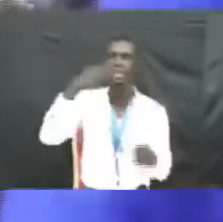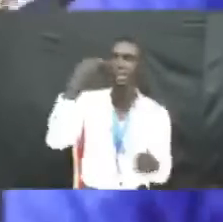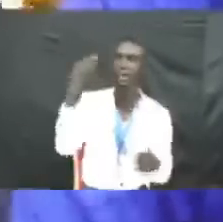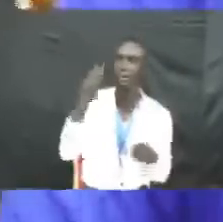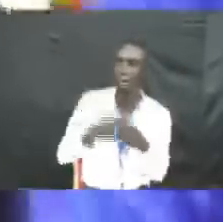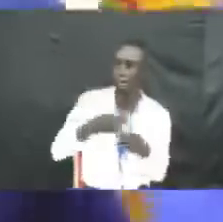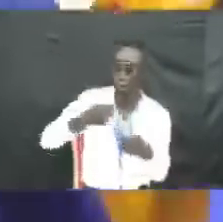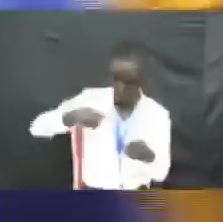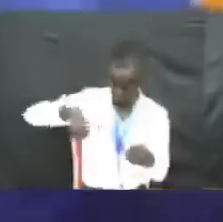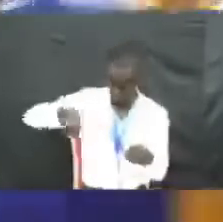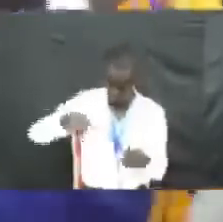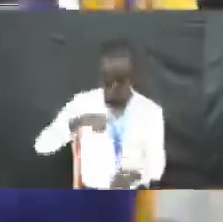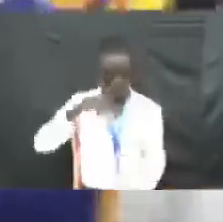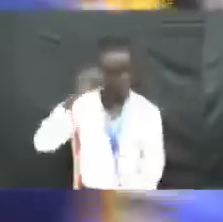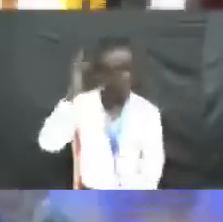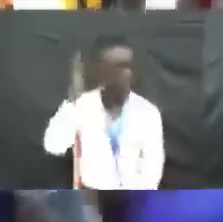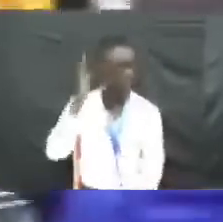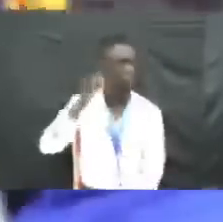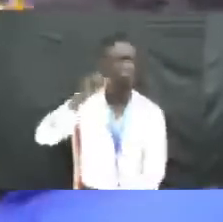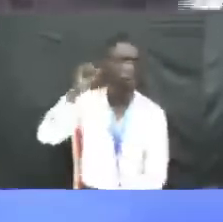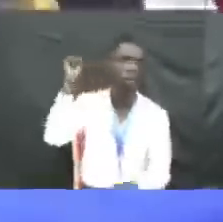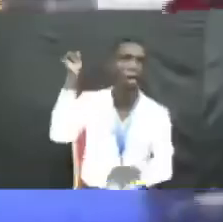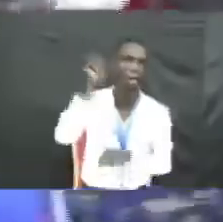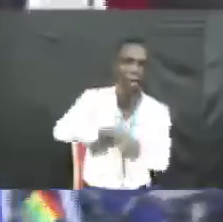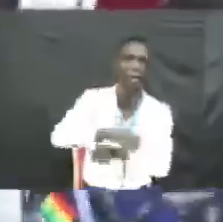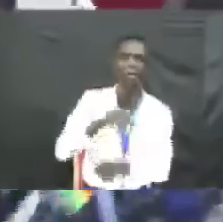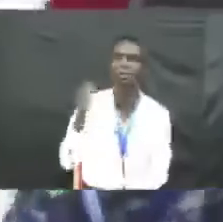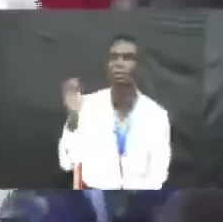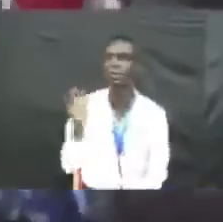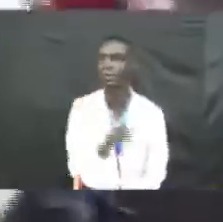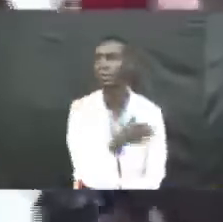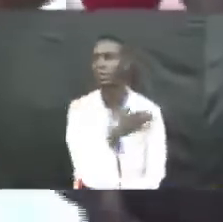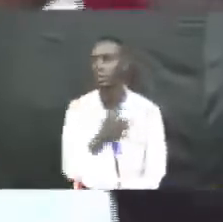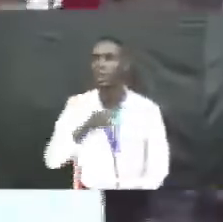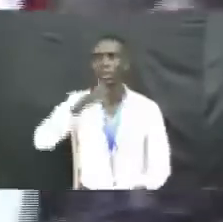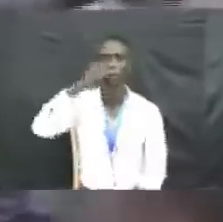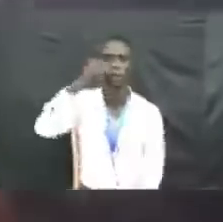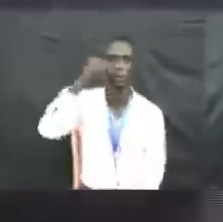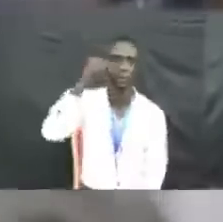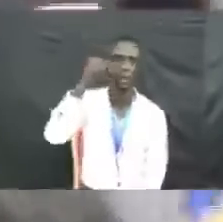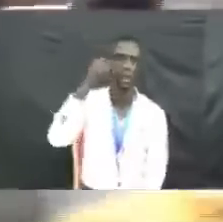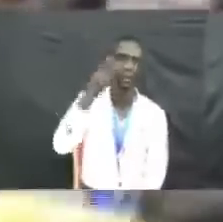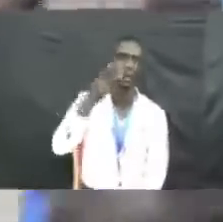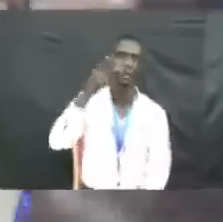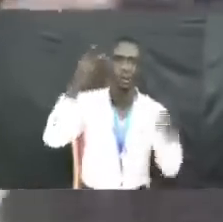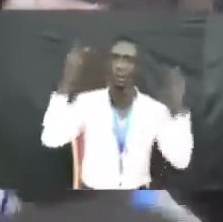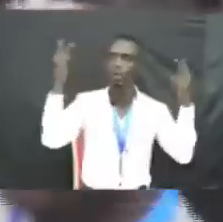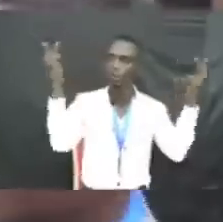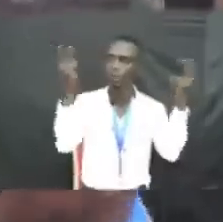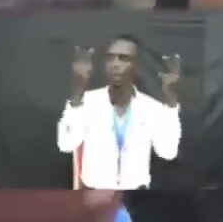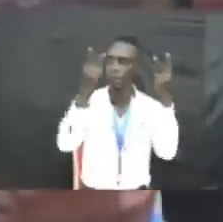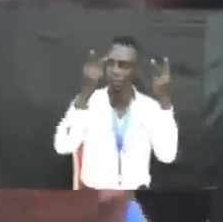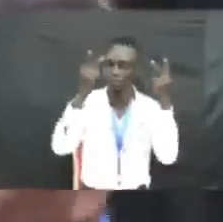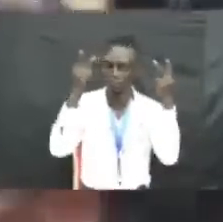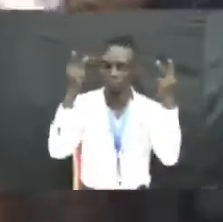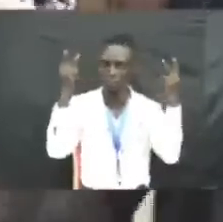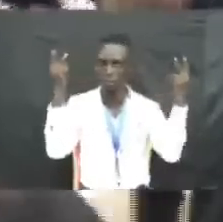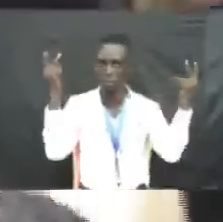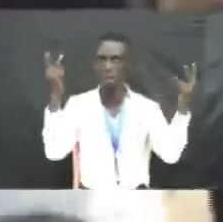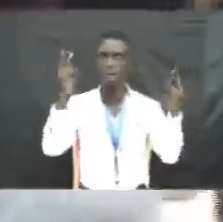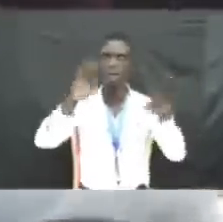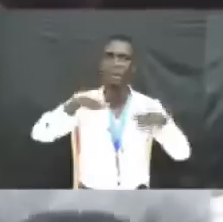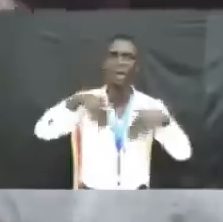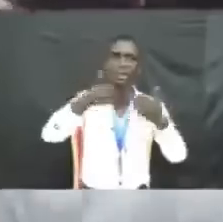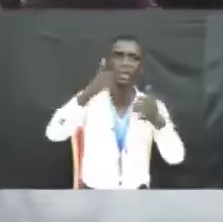name we shall overcome. We shall overcome. Hallelujah. See the victory granted in